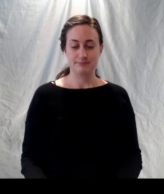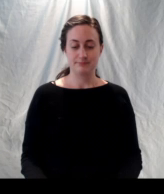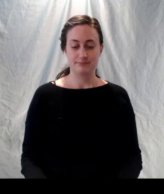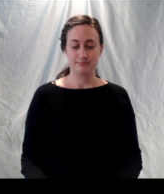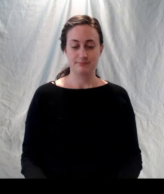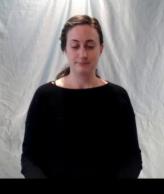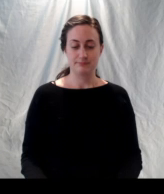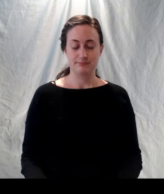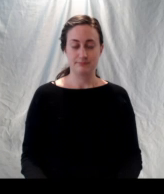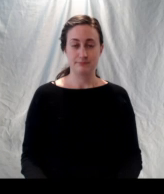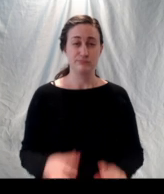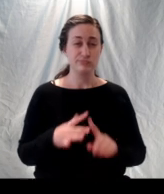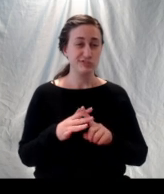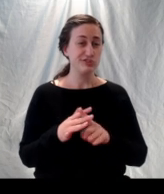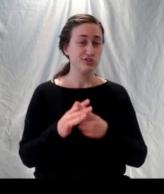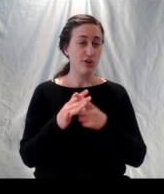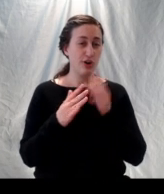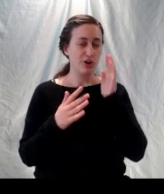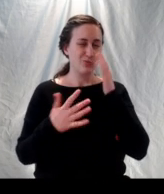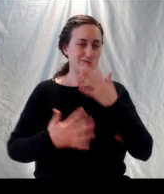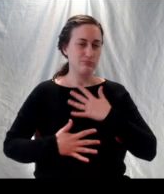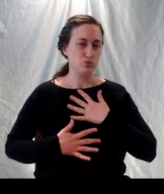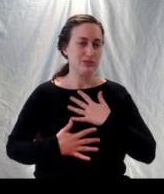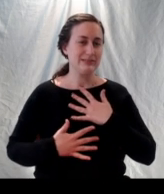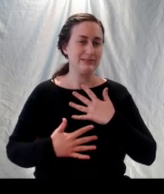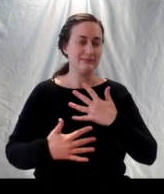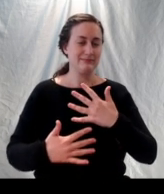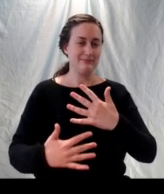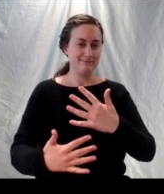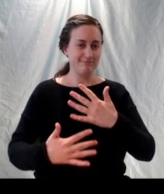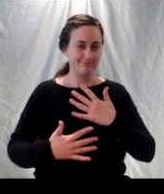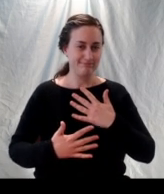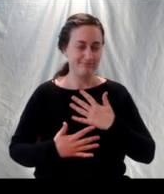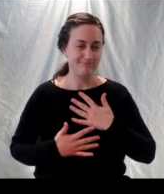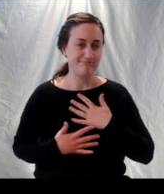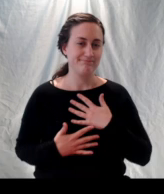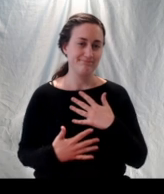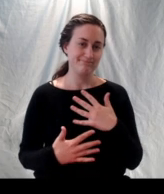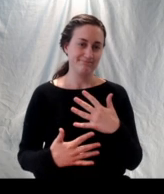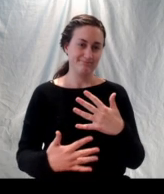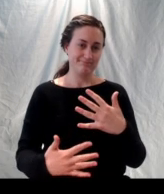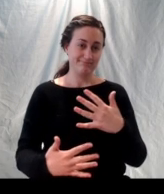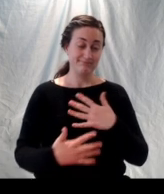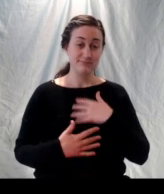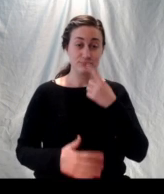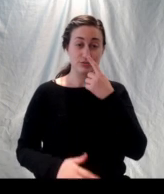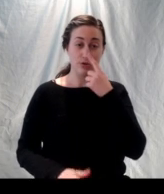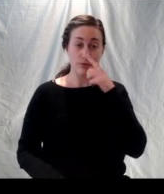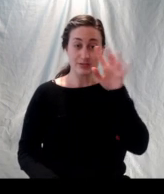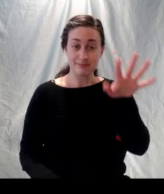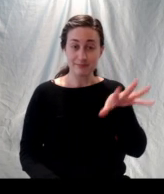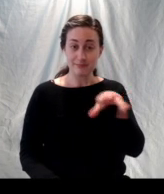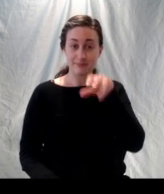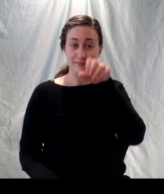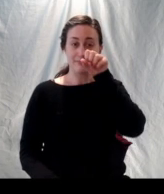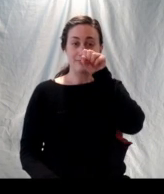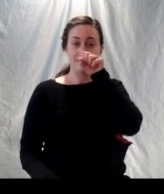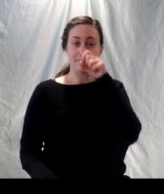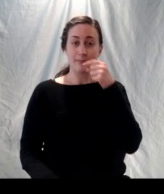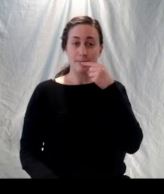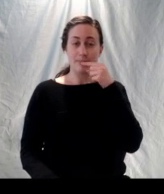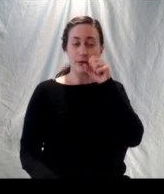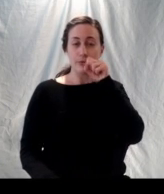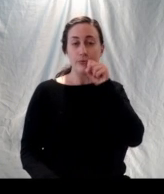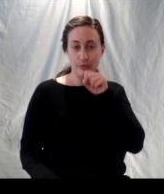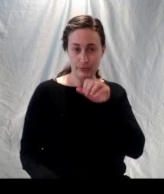deep breaths, in through your nose and out through your mouth. So in, 1,